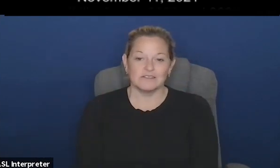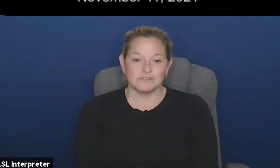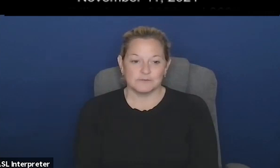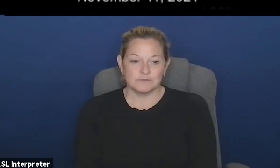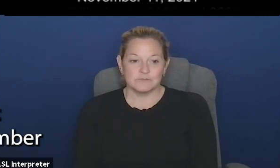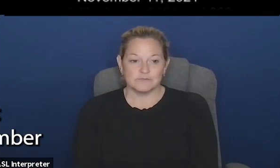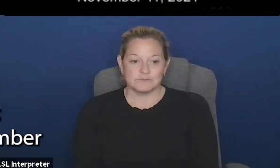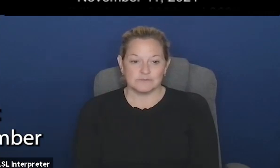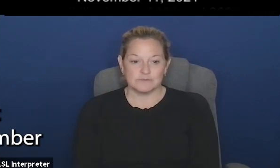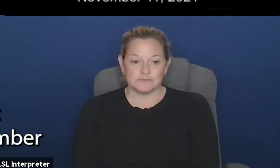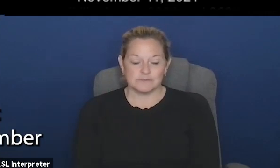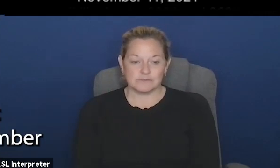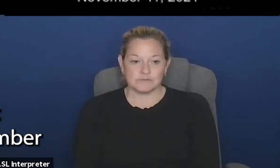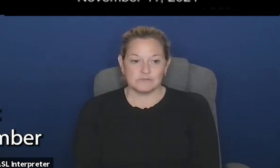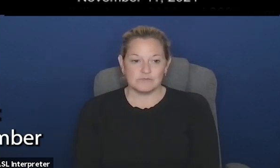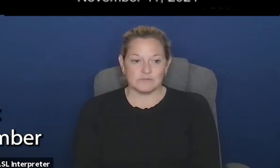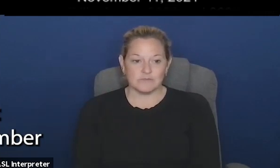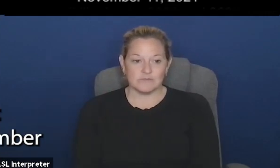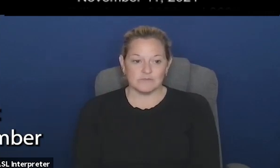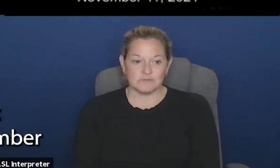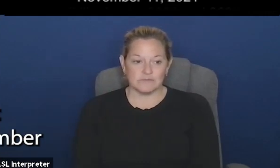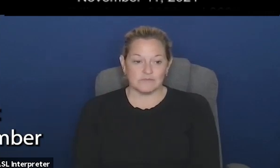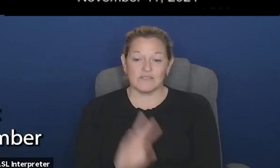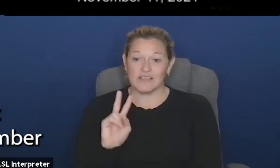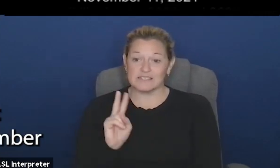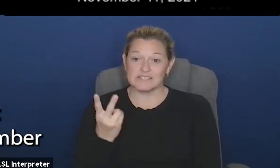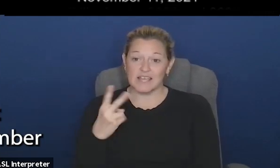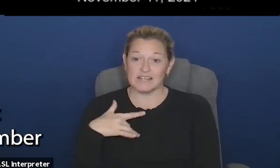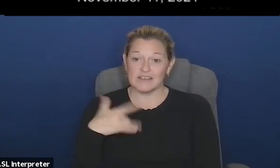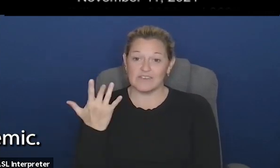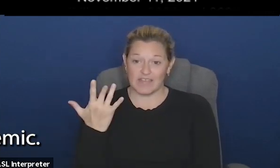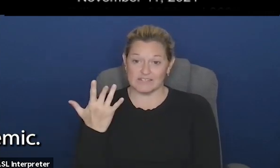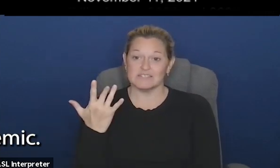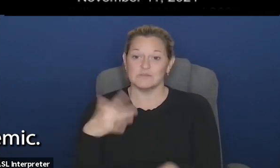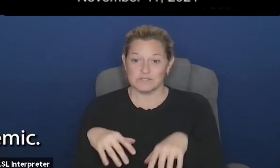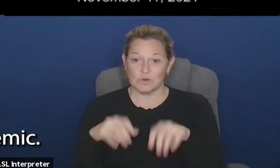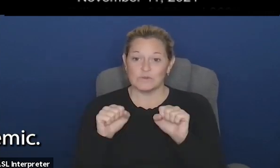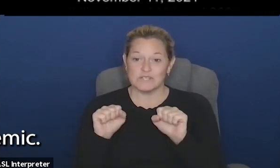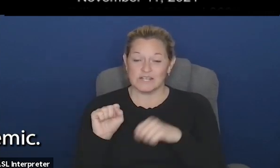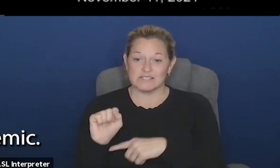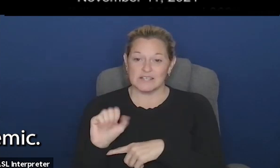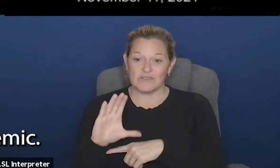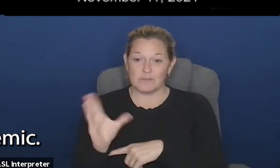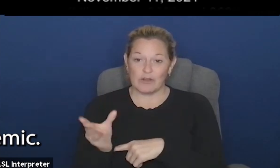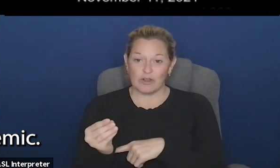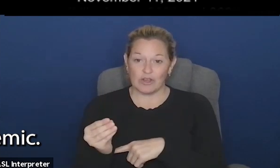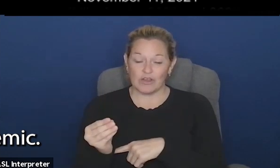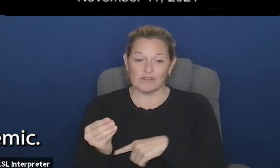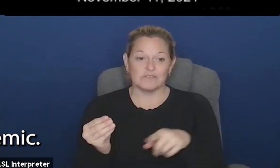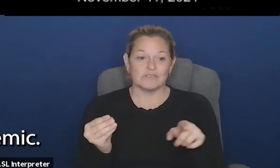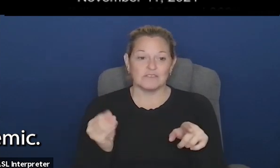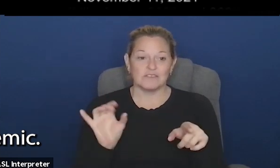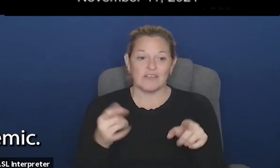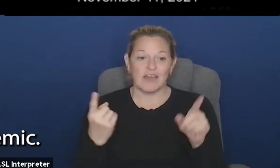Okay. So then there was a second event in South America in December 14th, 2020. And for